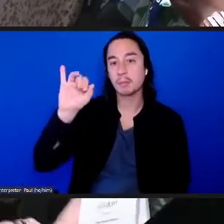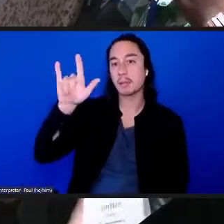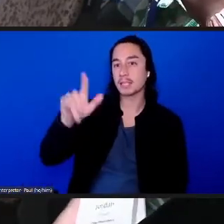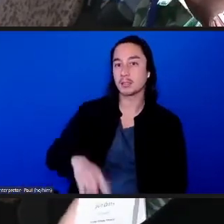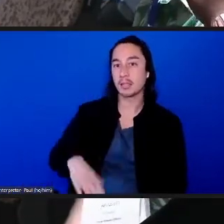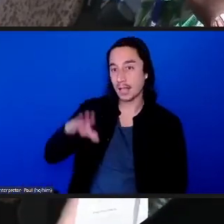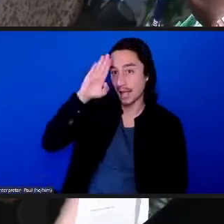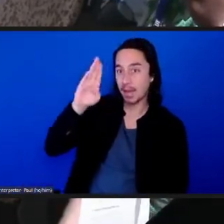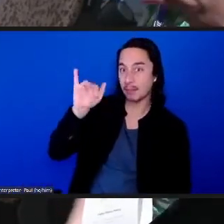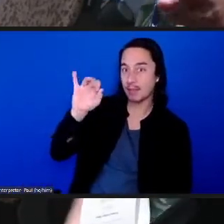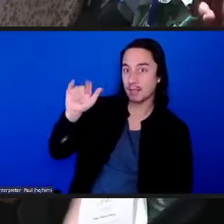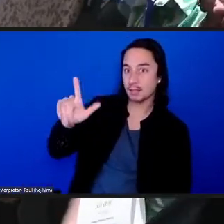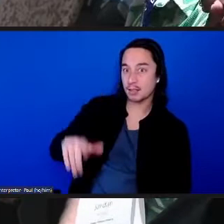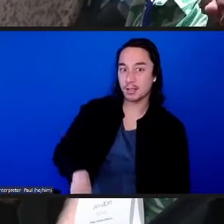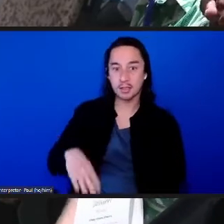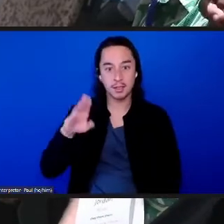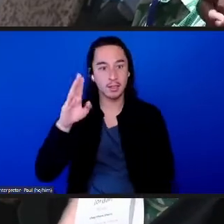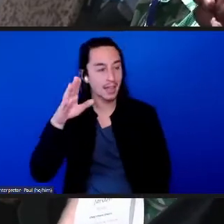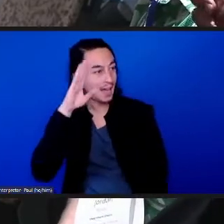hi, everyone.